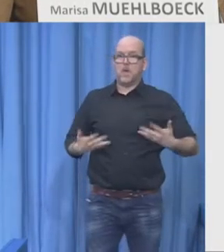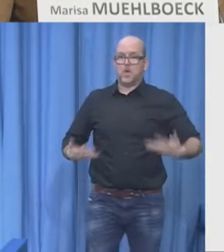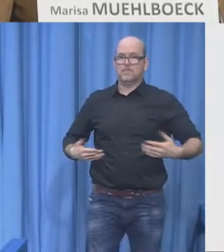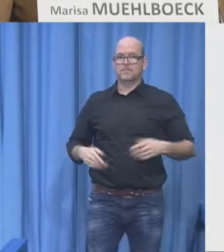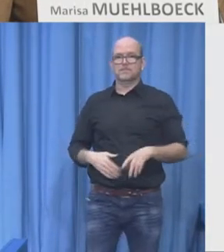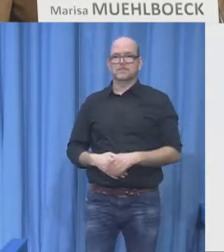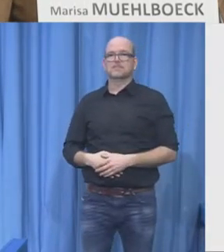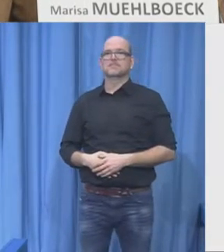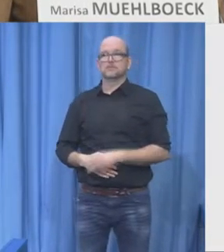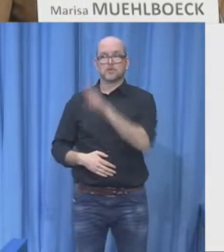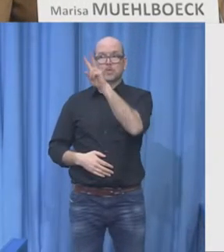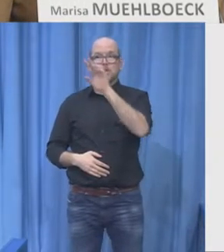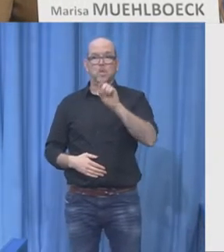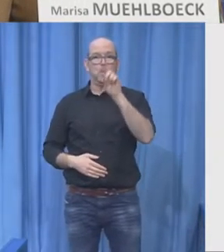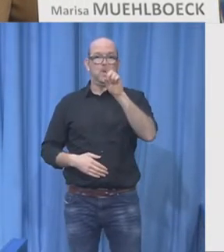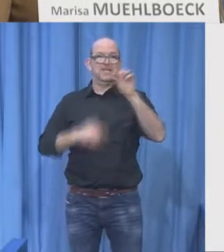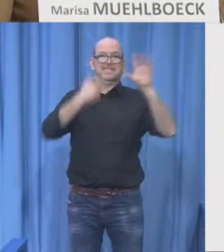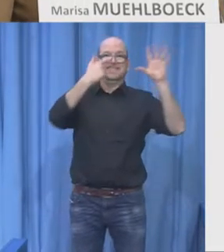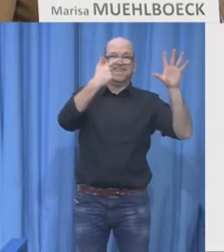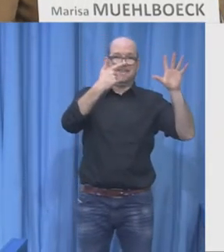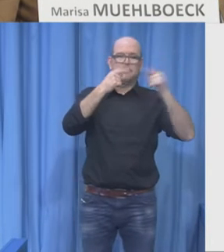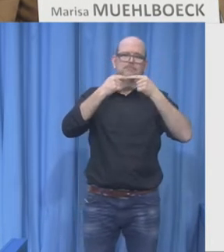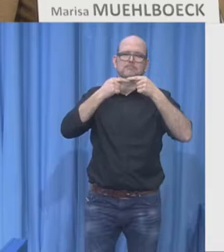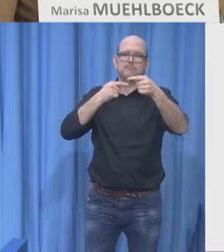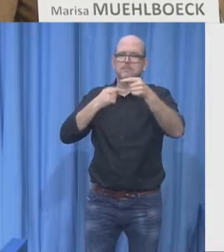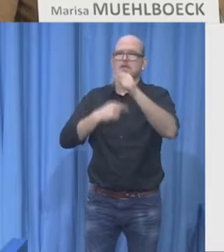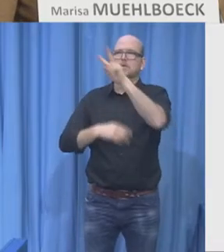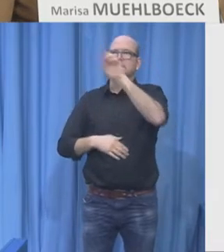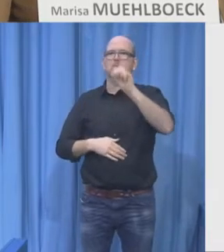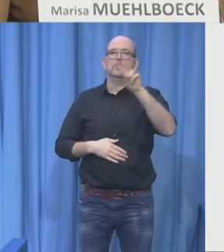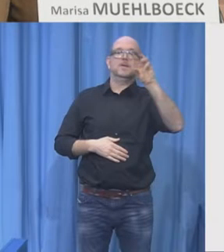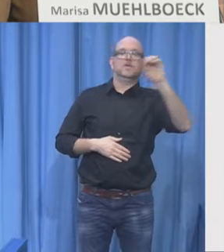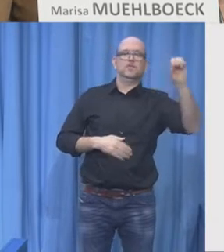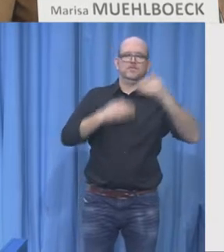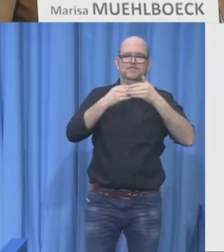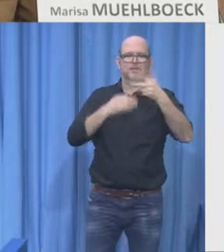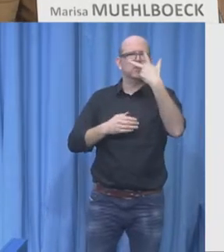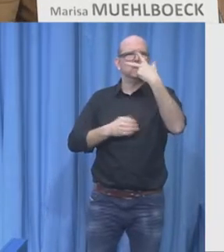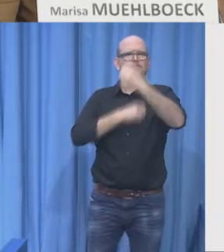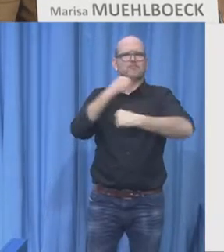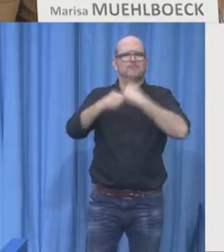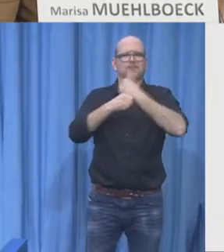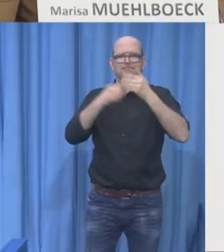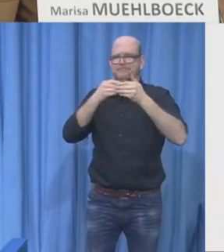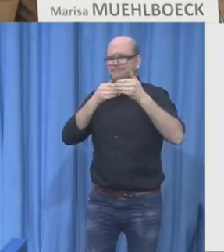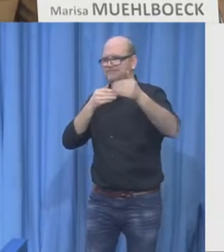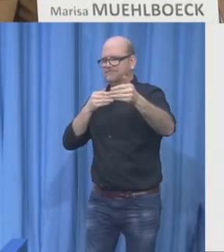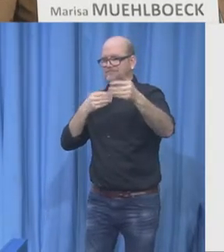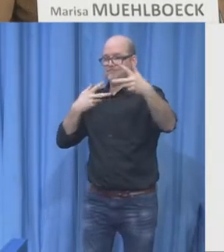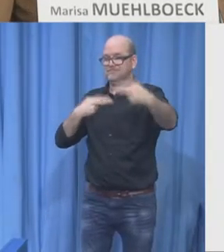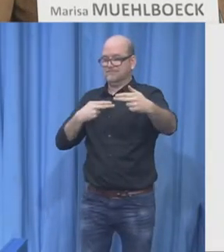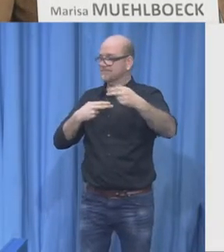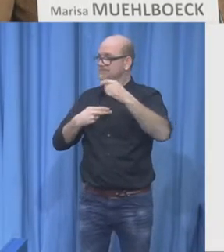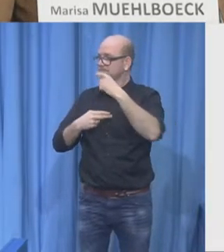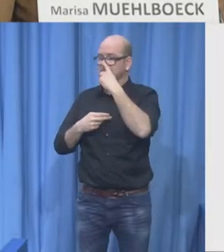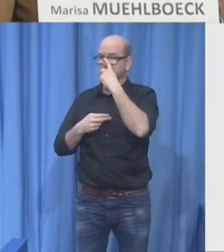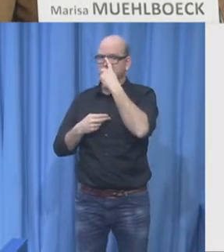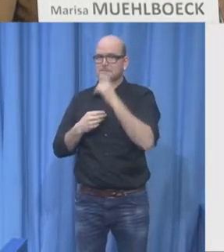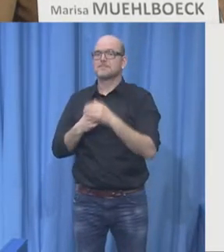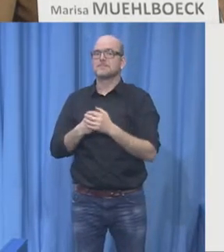the profession. We will also use this phase to implement a so-called open innovation